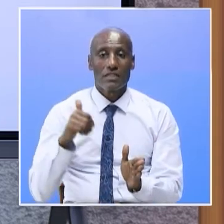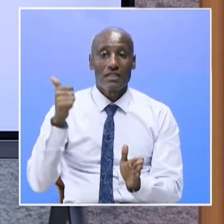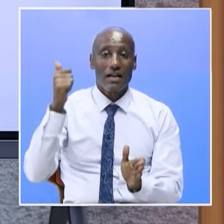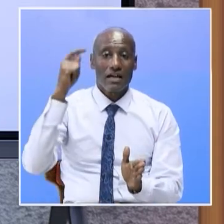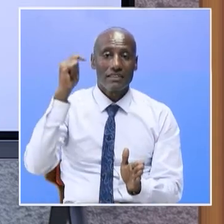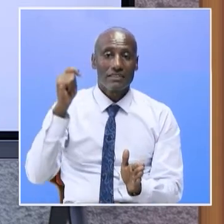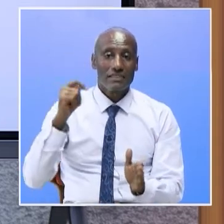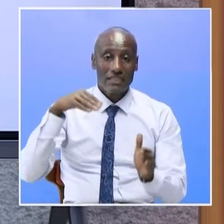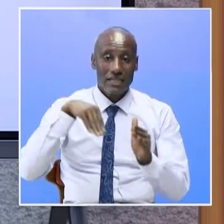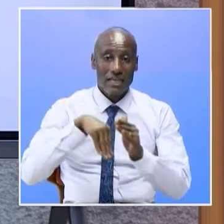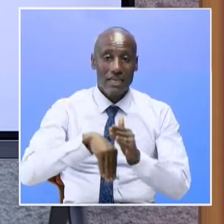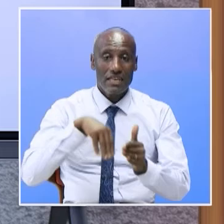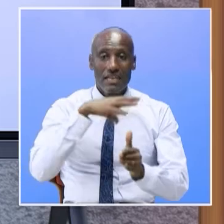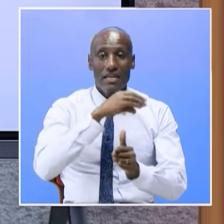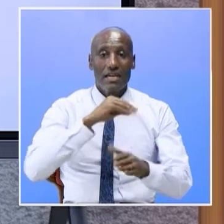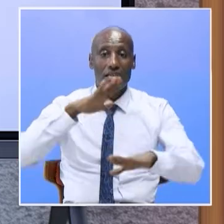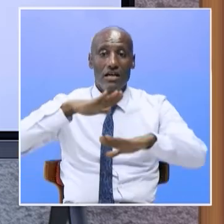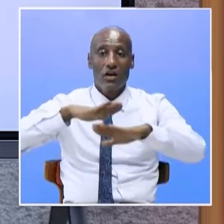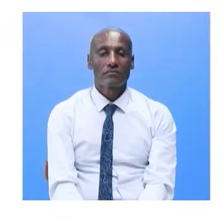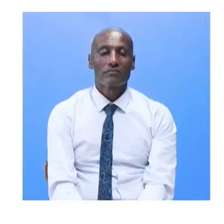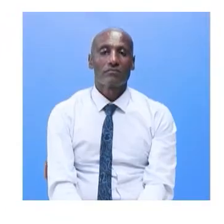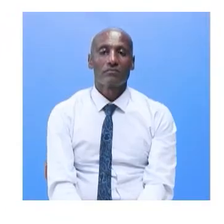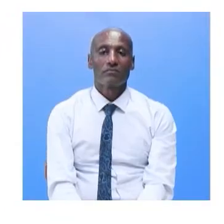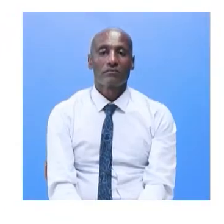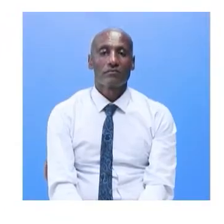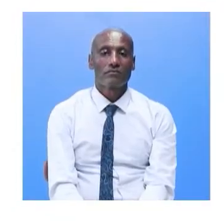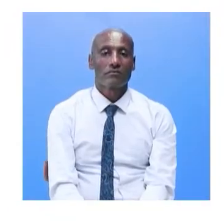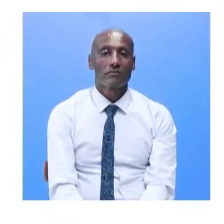in, and on. Let us start.